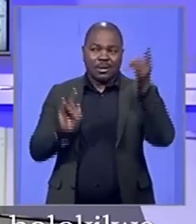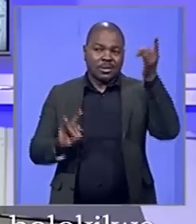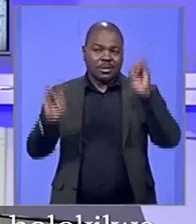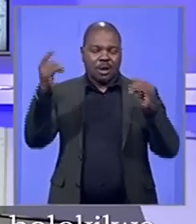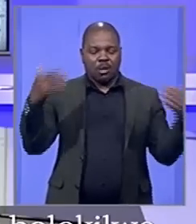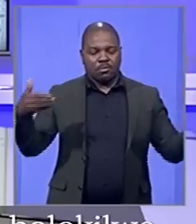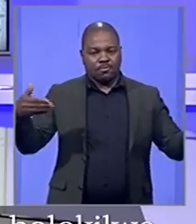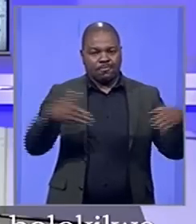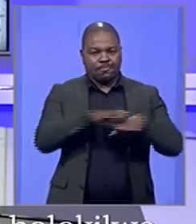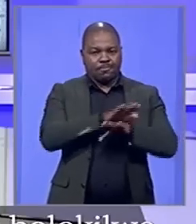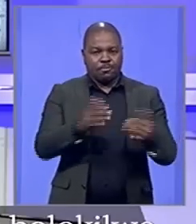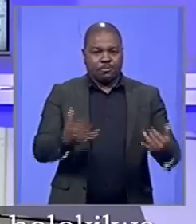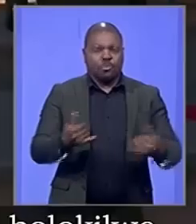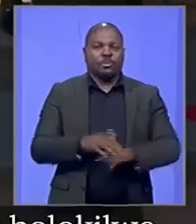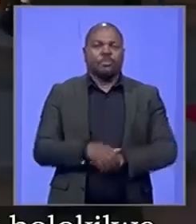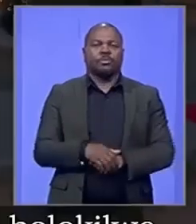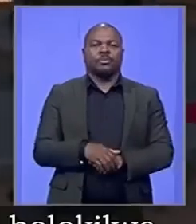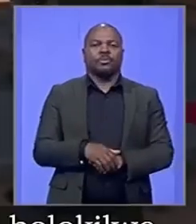Kimberley.